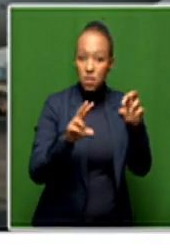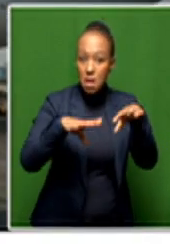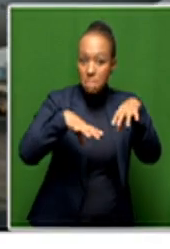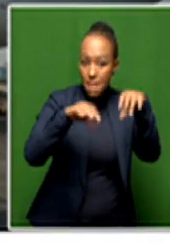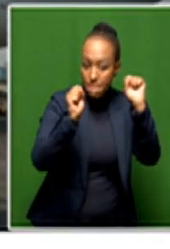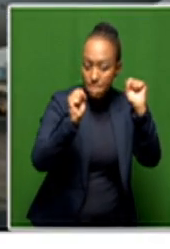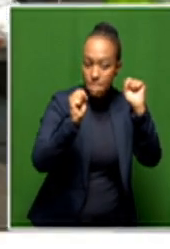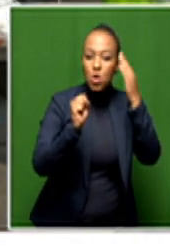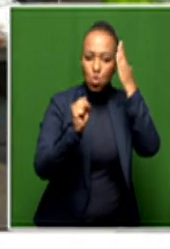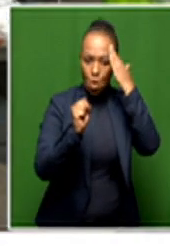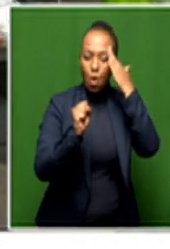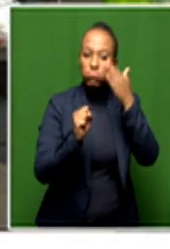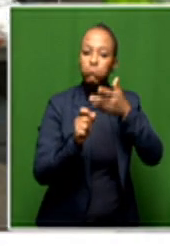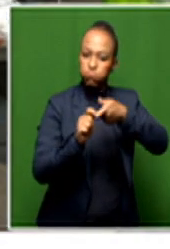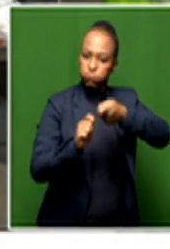of our power,